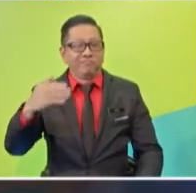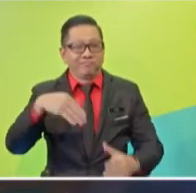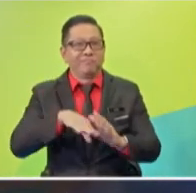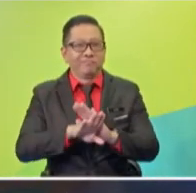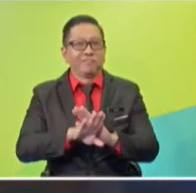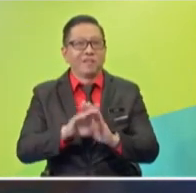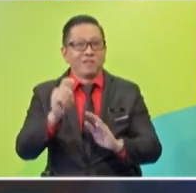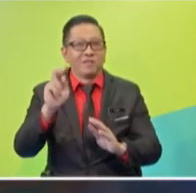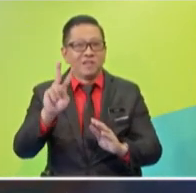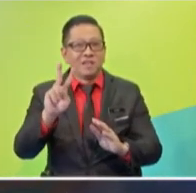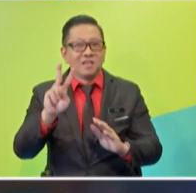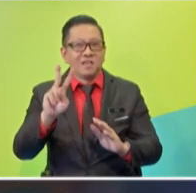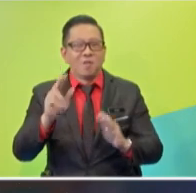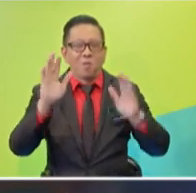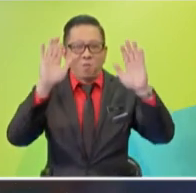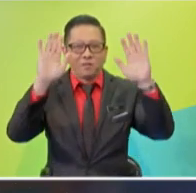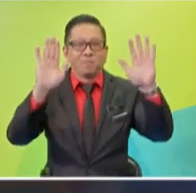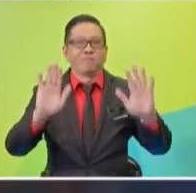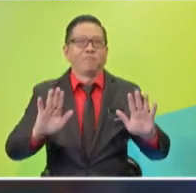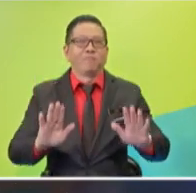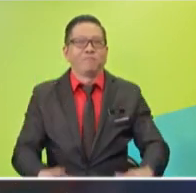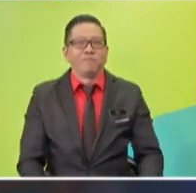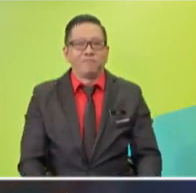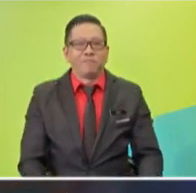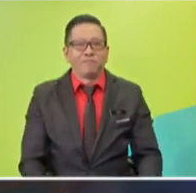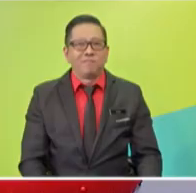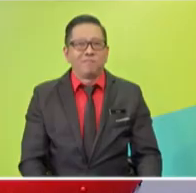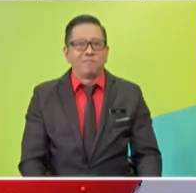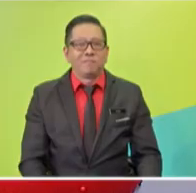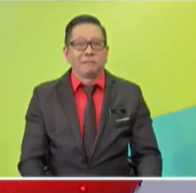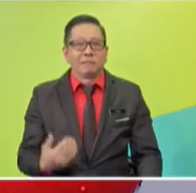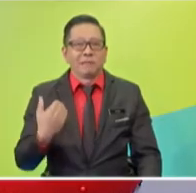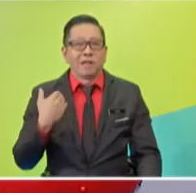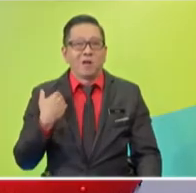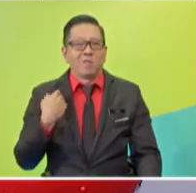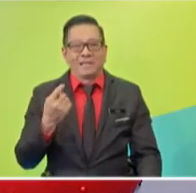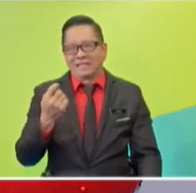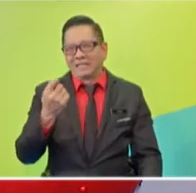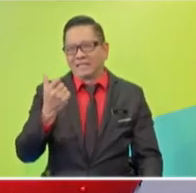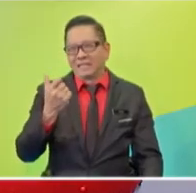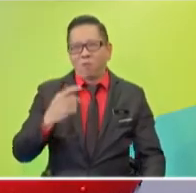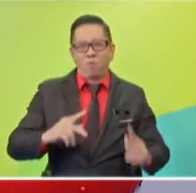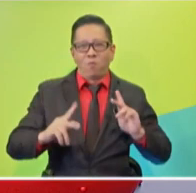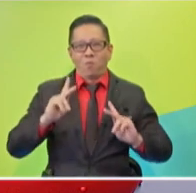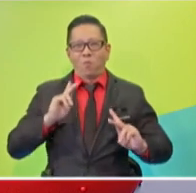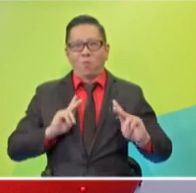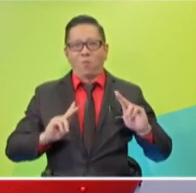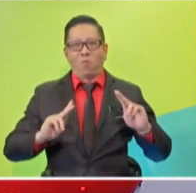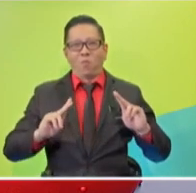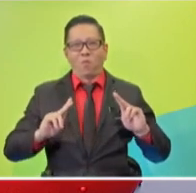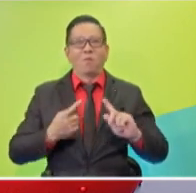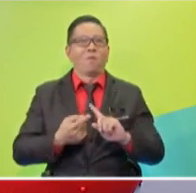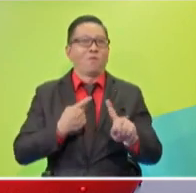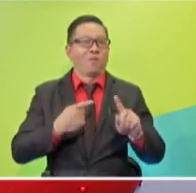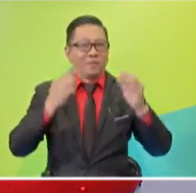Awesome. Right. Awesome. Okay, before we end the show, we have a little bit of a performance from Mr. Haikal himself.